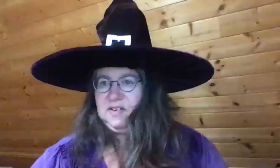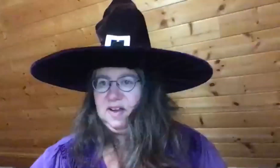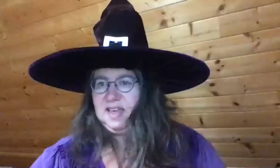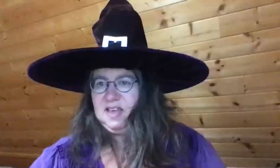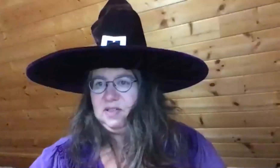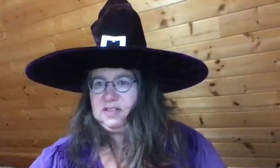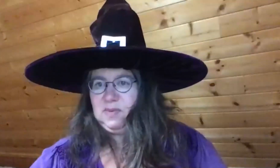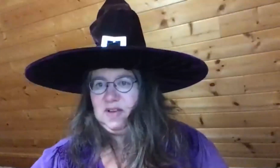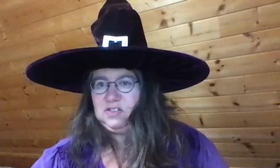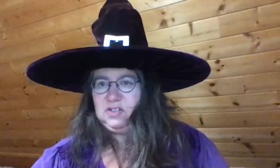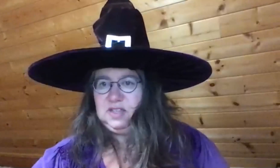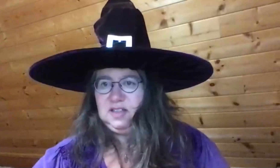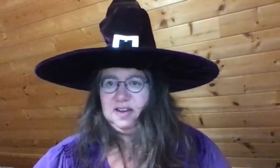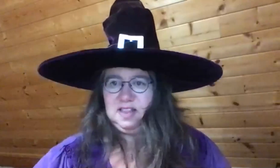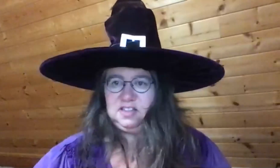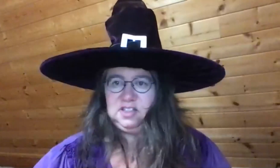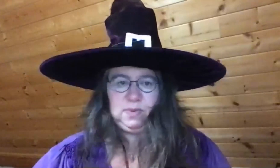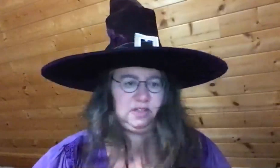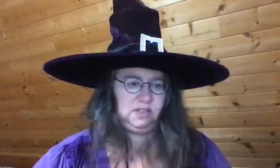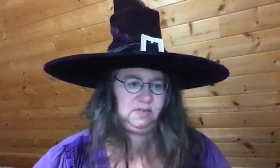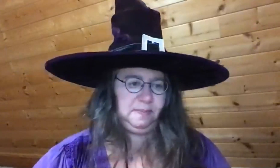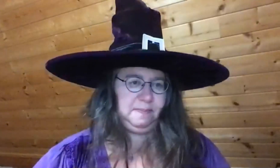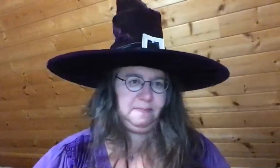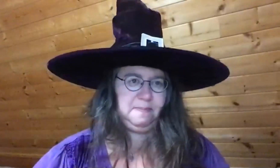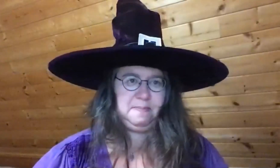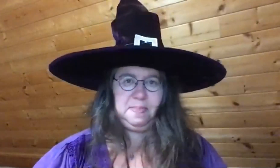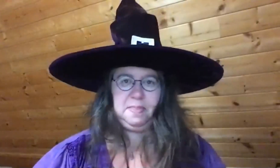All right, great. Thank you. It looks like we've got Susy in line and then the Shift Witch.